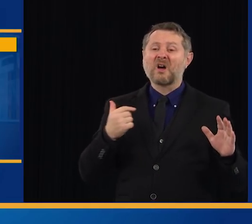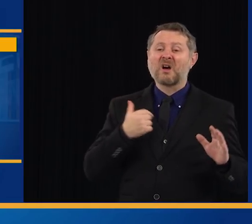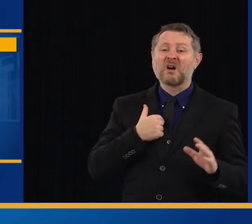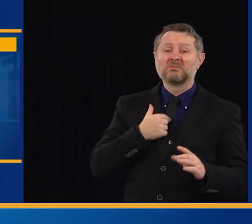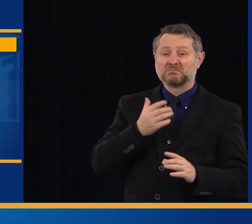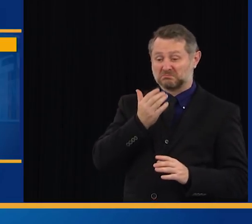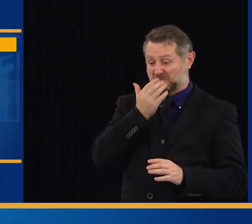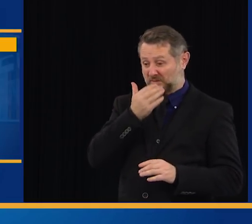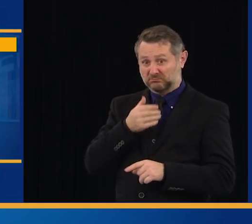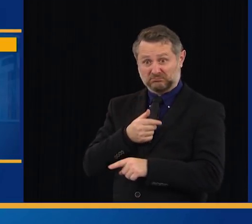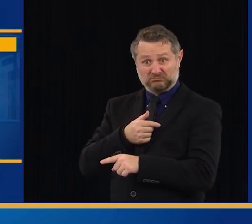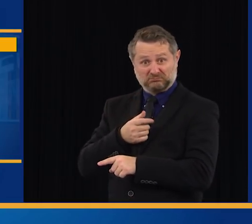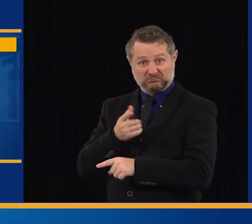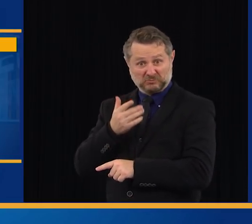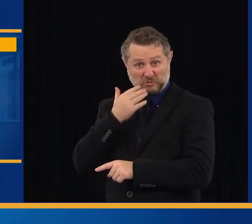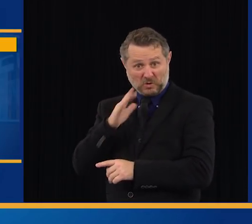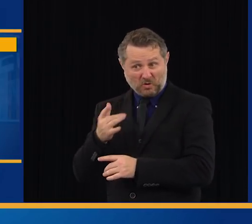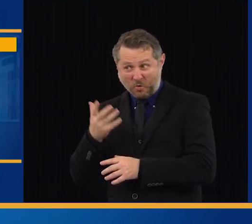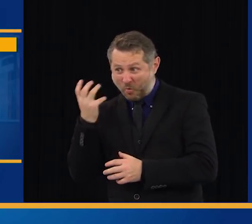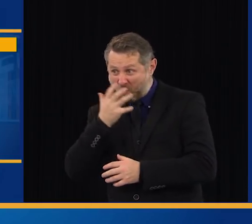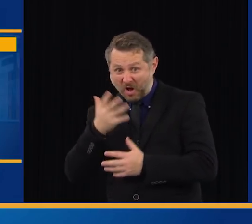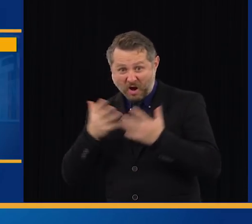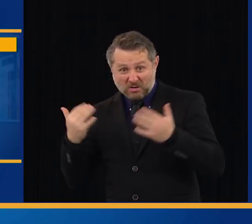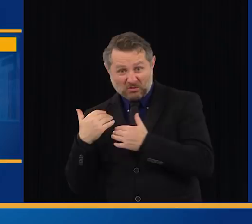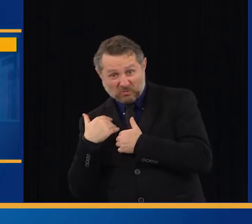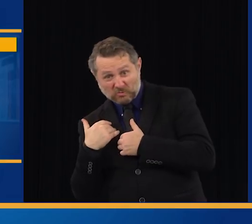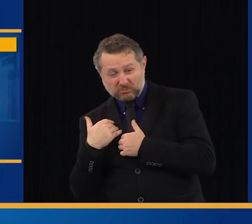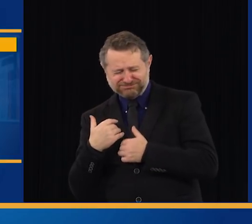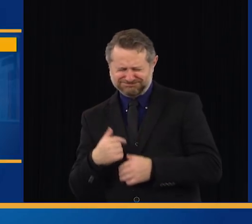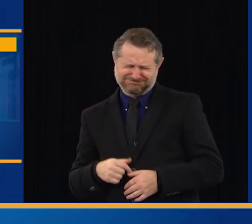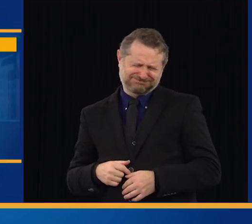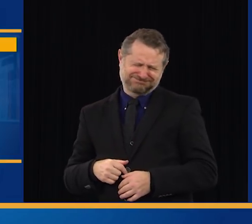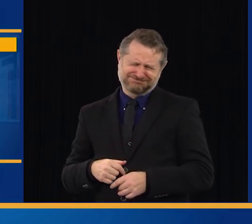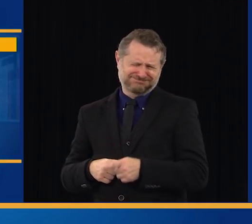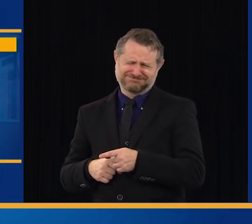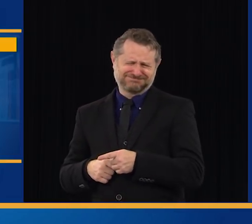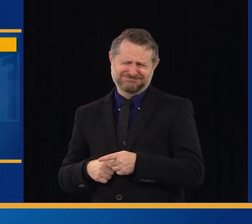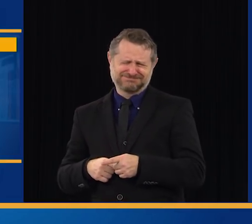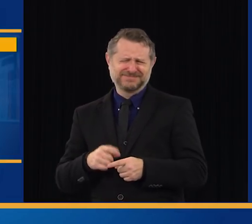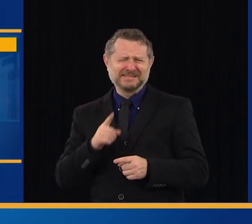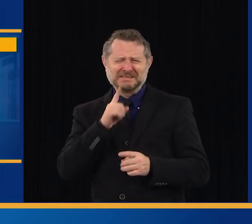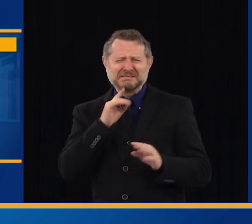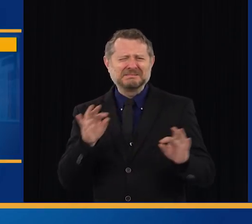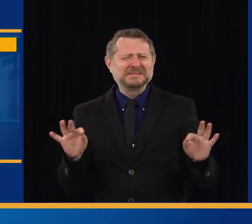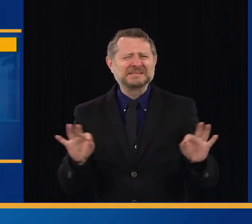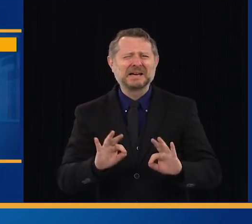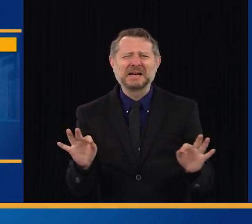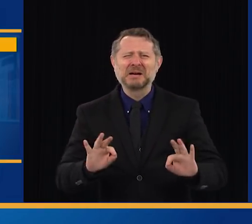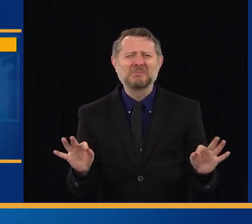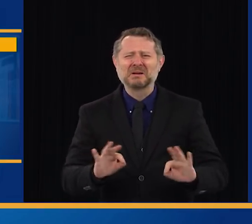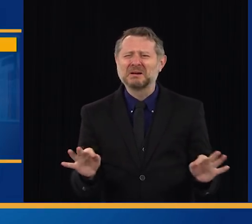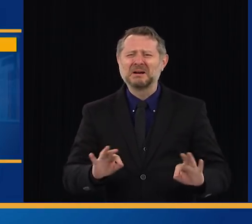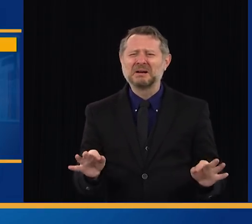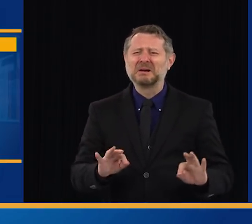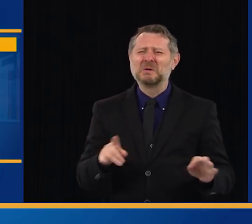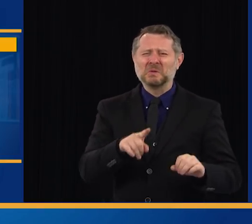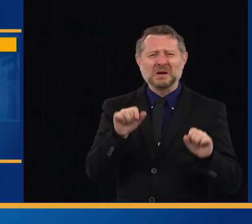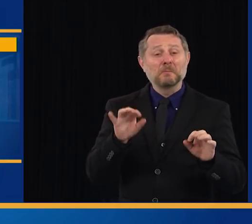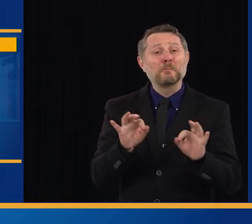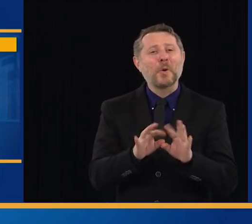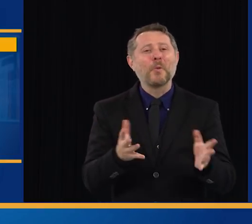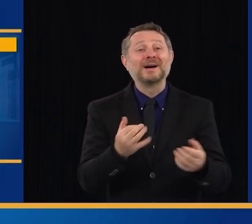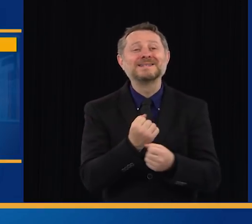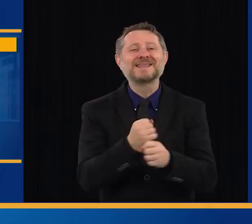it really is a simple measure that can save lives. And yes,